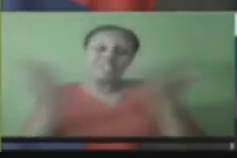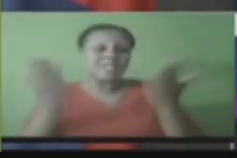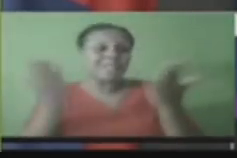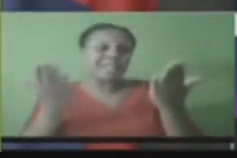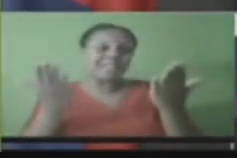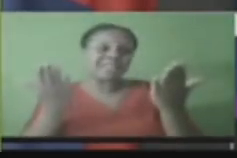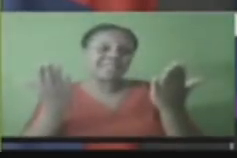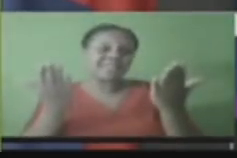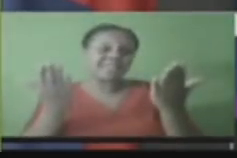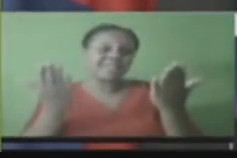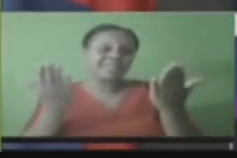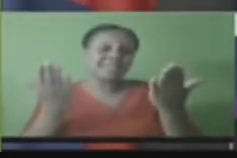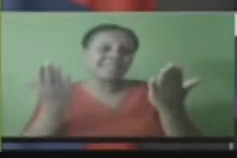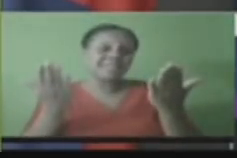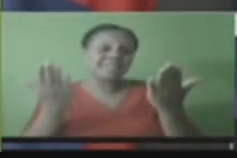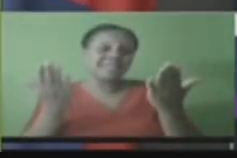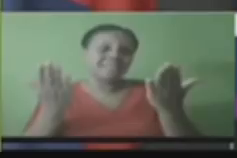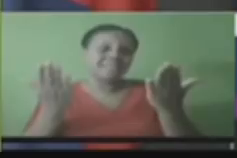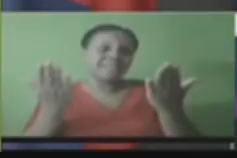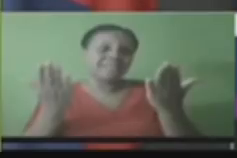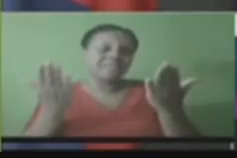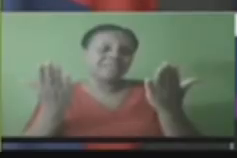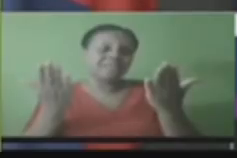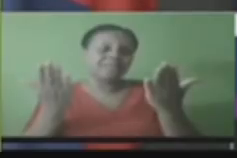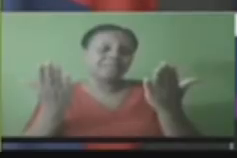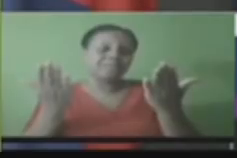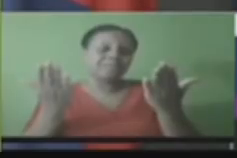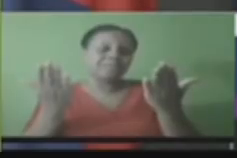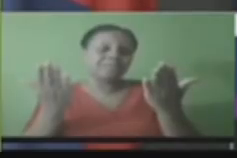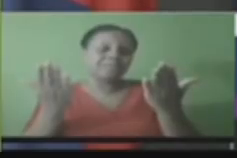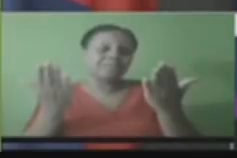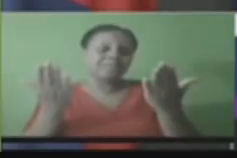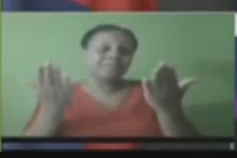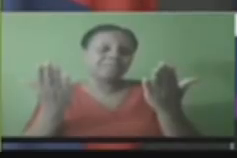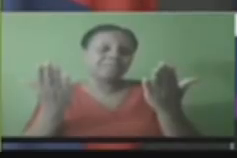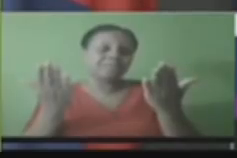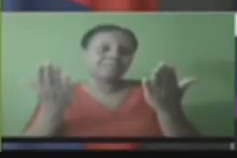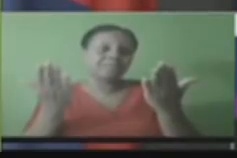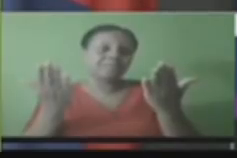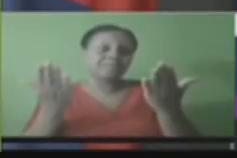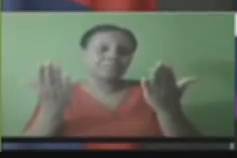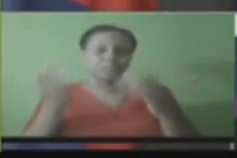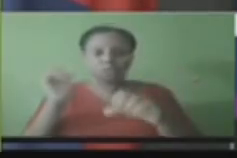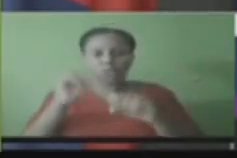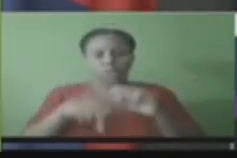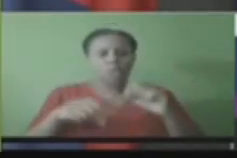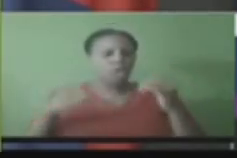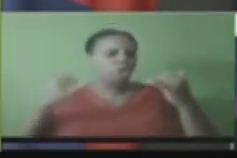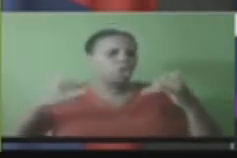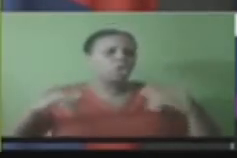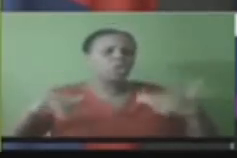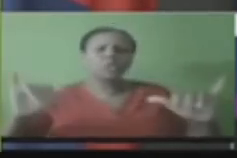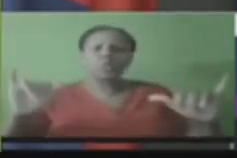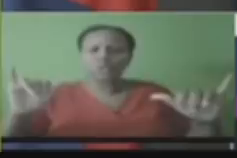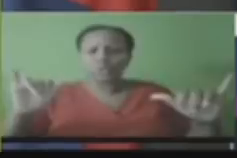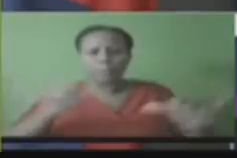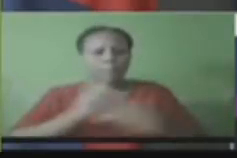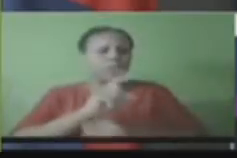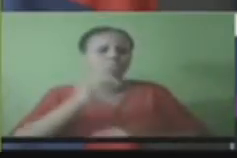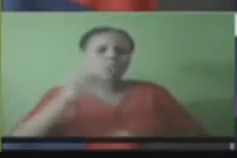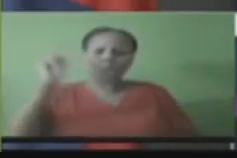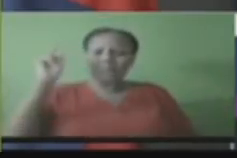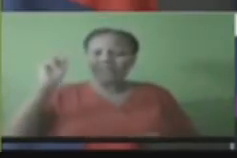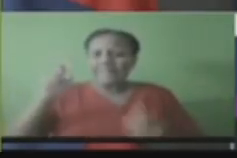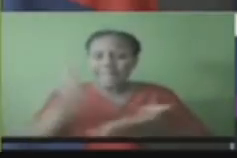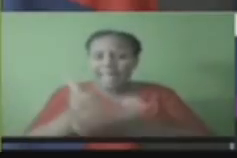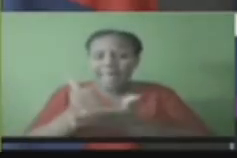so concerned to make sure that those who need the help get it, and those who